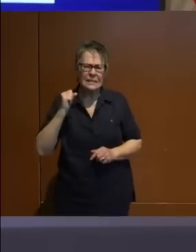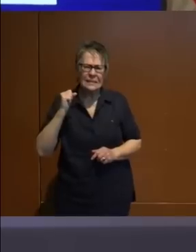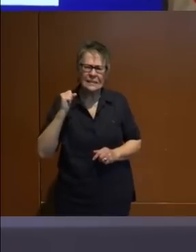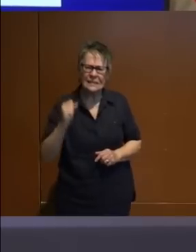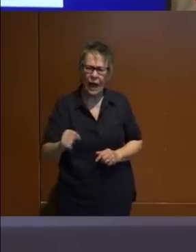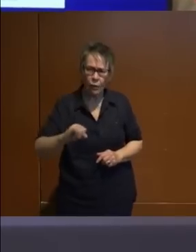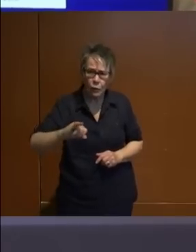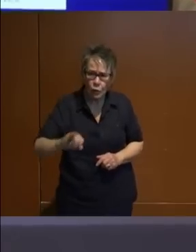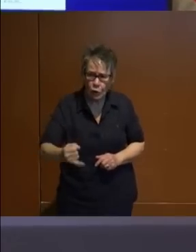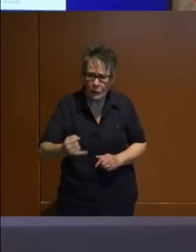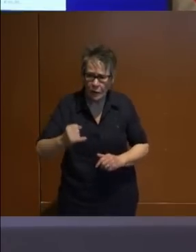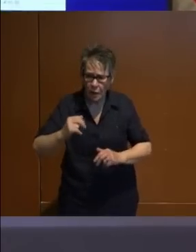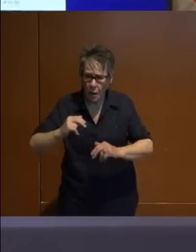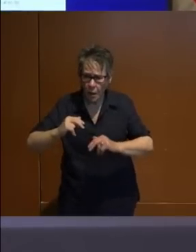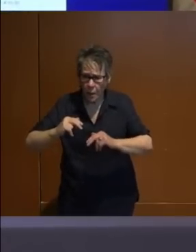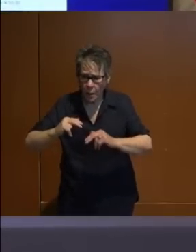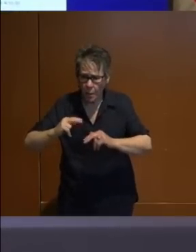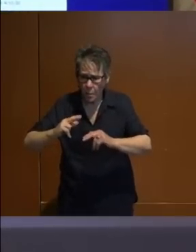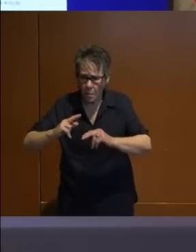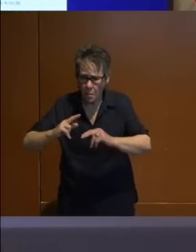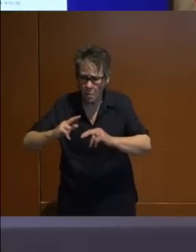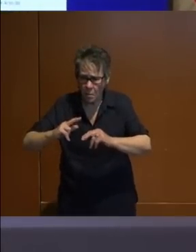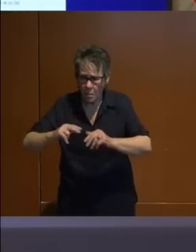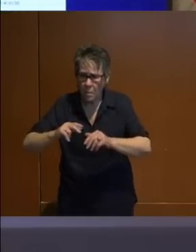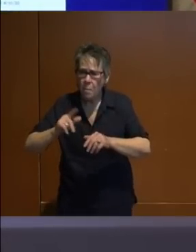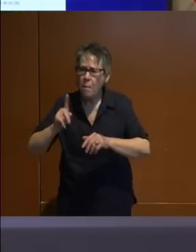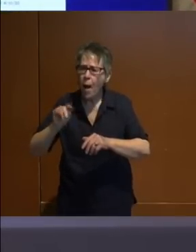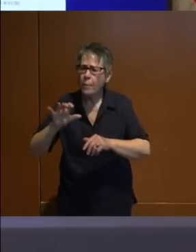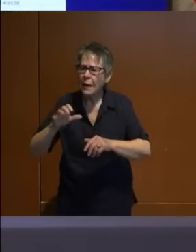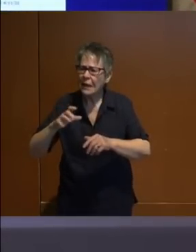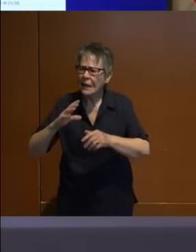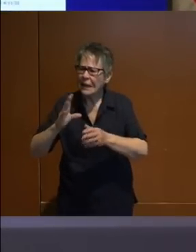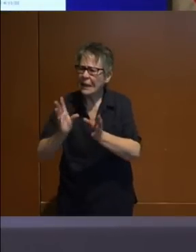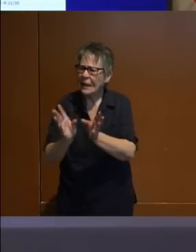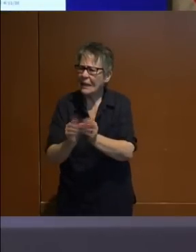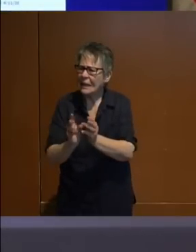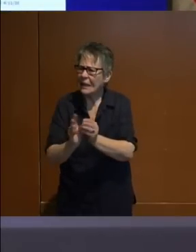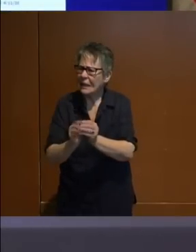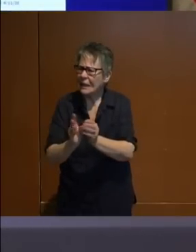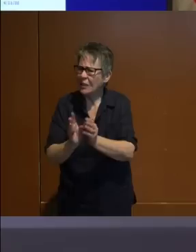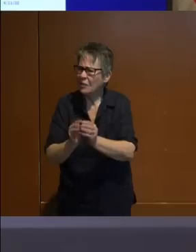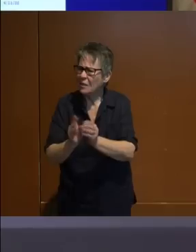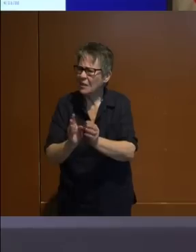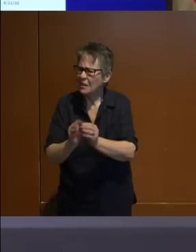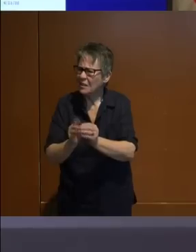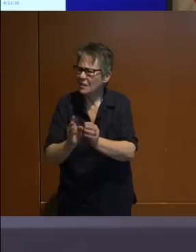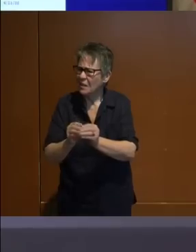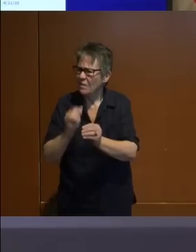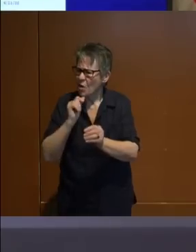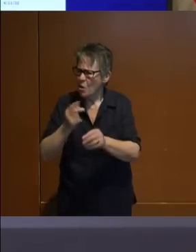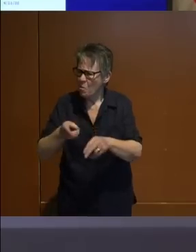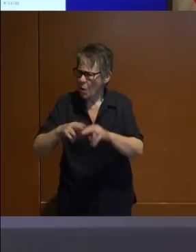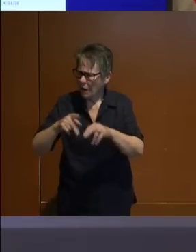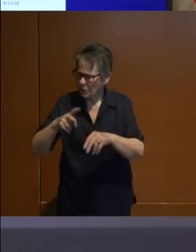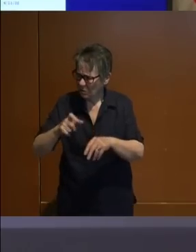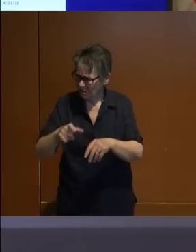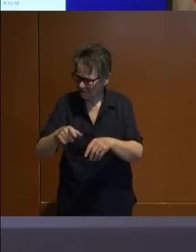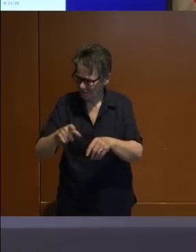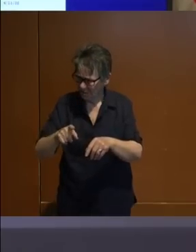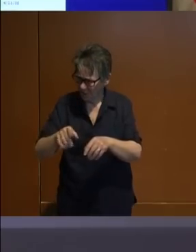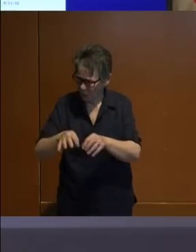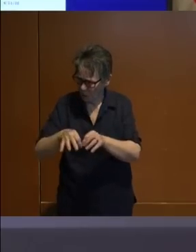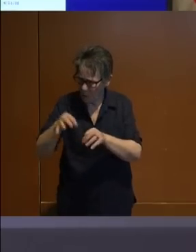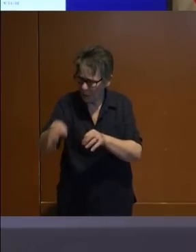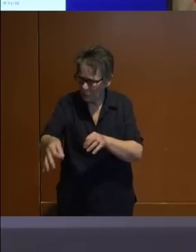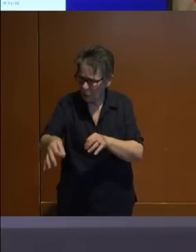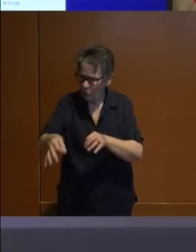this week? And if not, why not, given the stay-at-home order? And then I have questions on the ventilators and the curve.